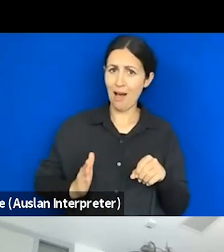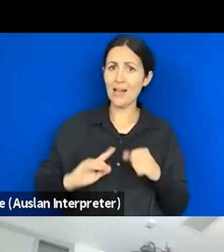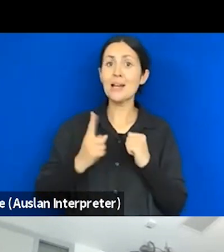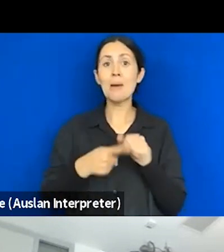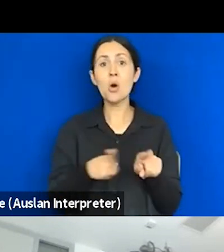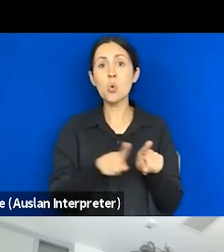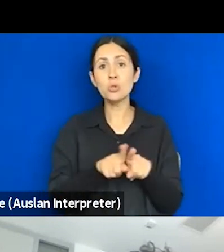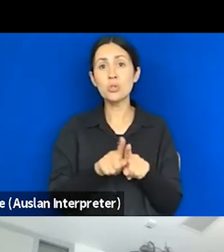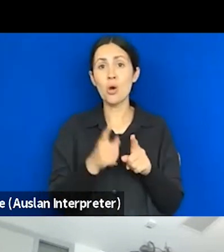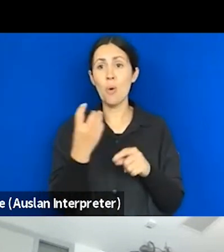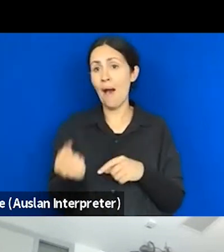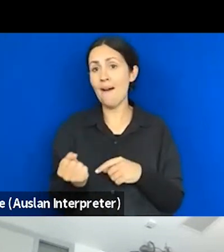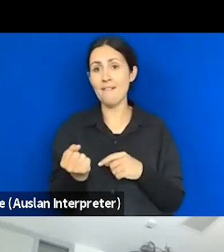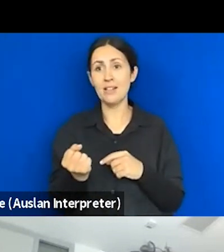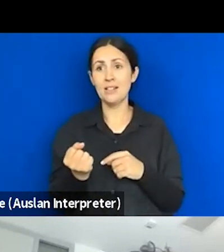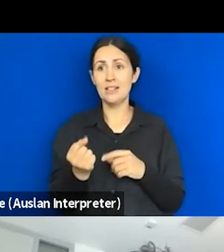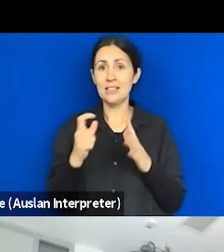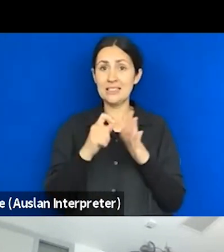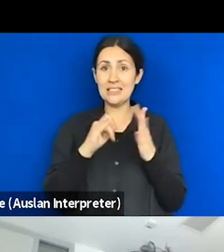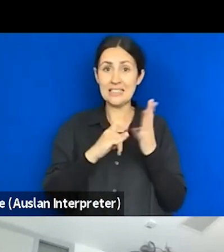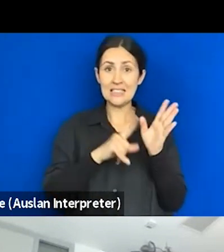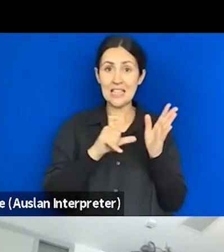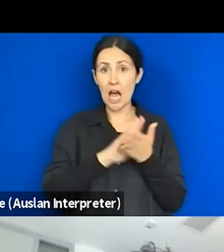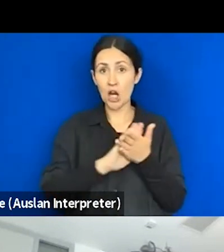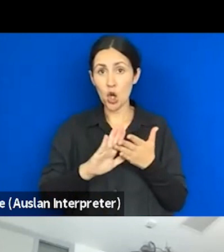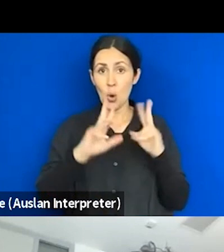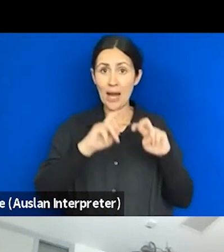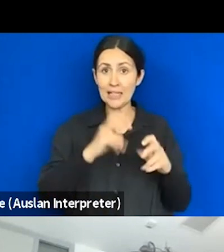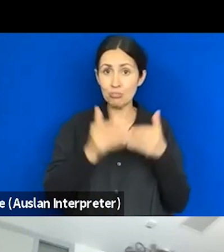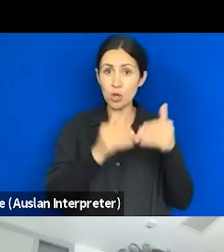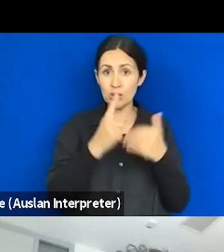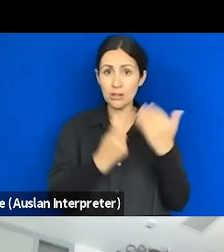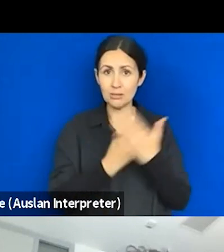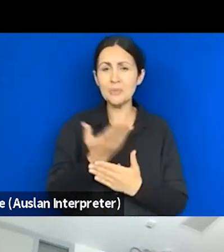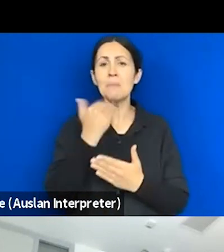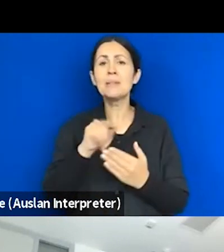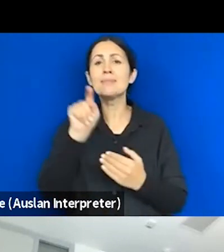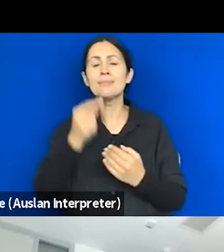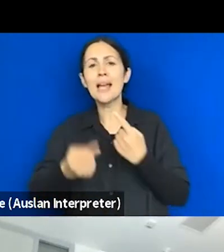there's also a psychoanalytic process that goes on. Would you mind telling us a